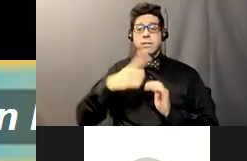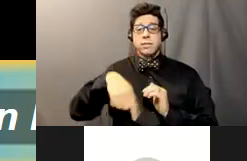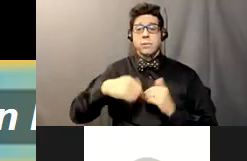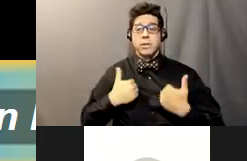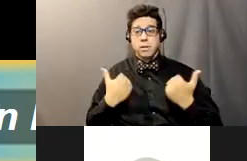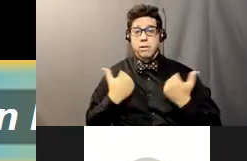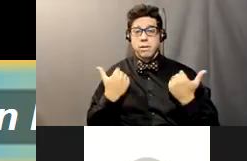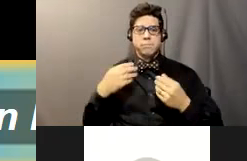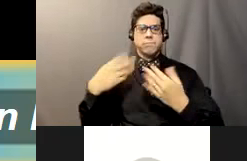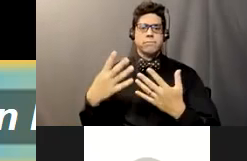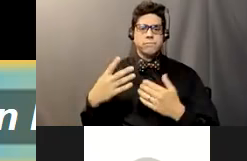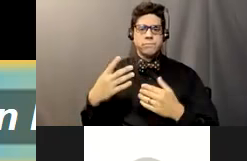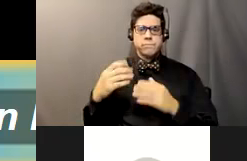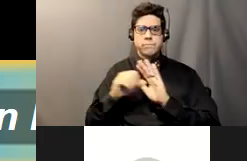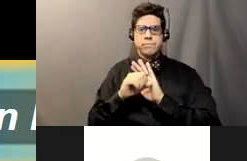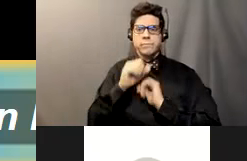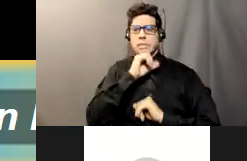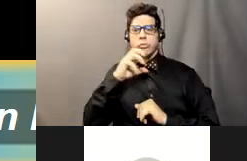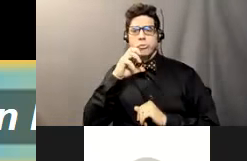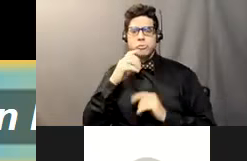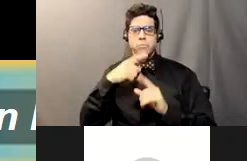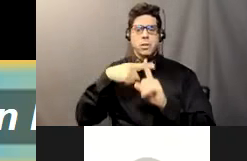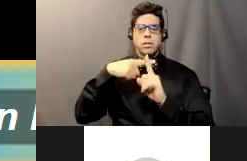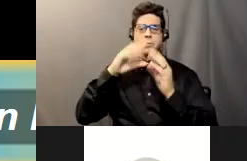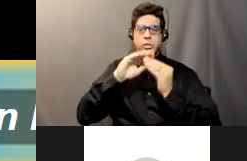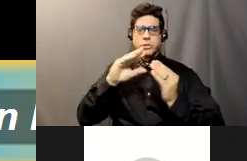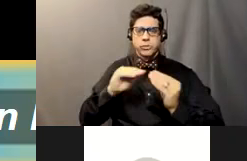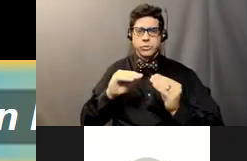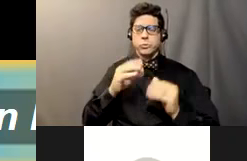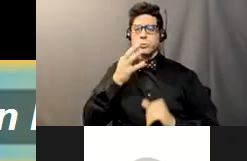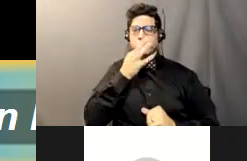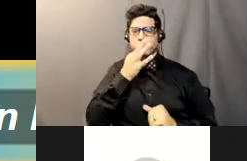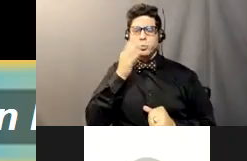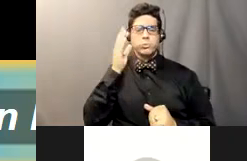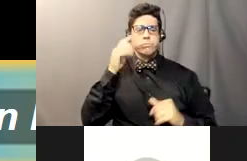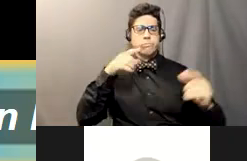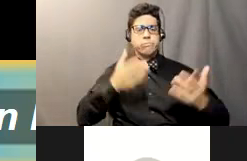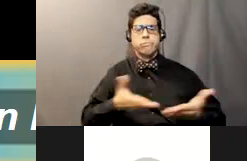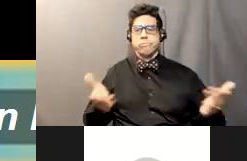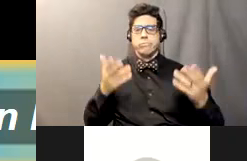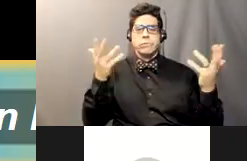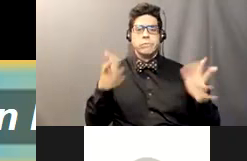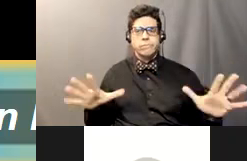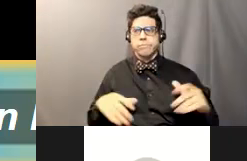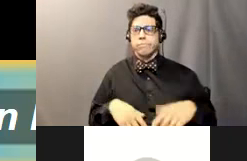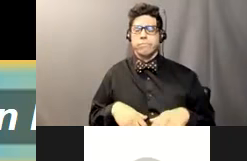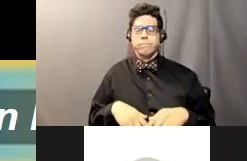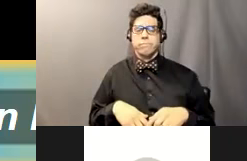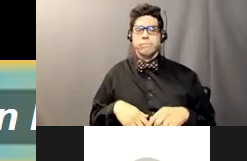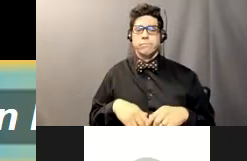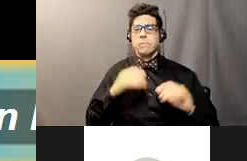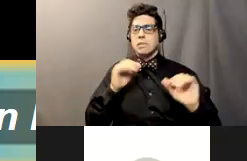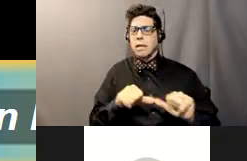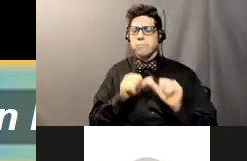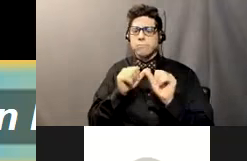seniors some positive messaging, that it would be over soon, and that to stay connected to others. And